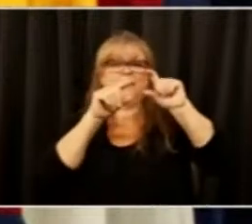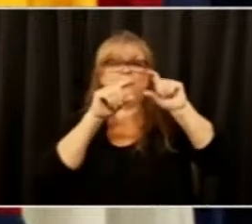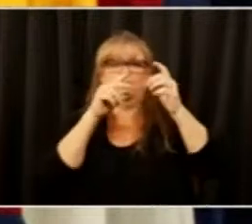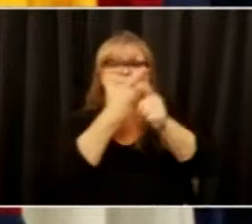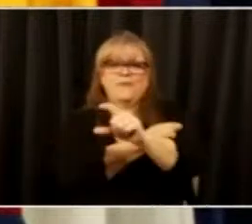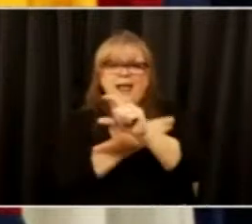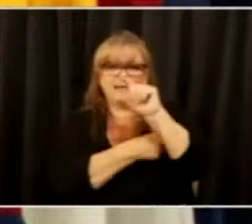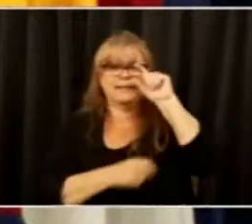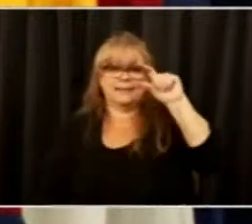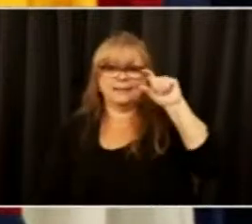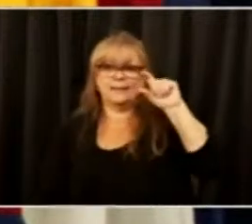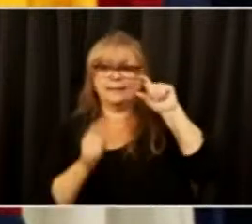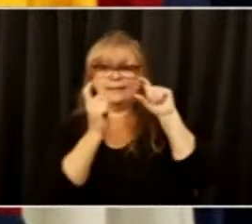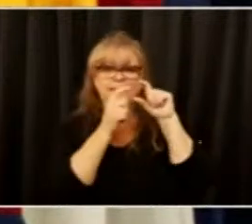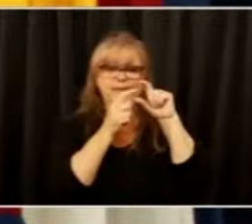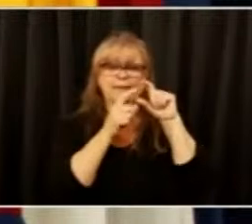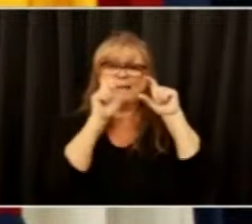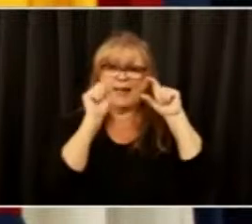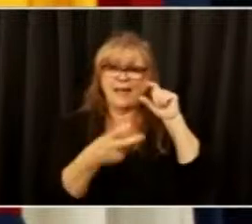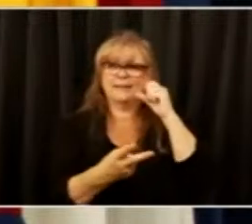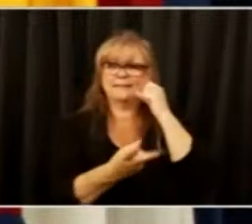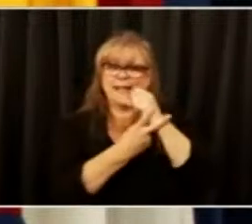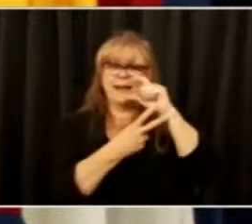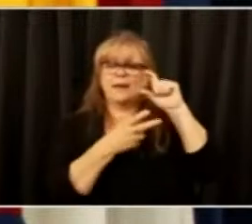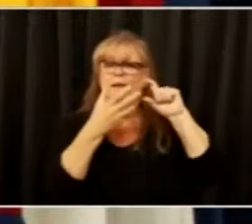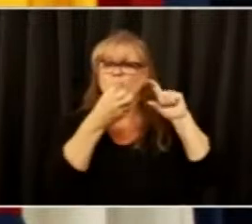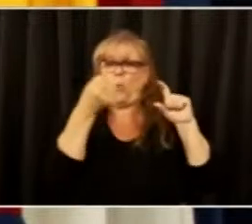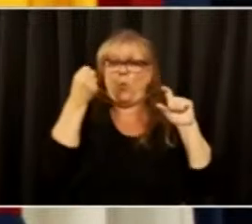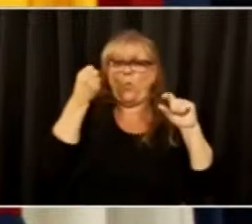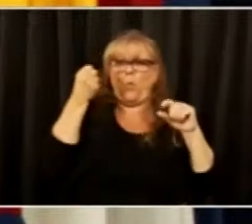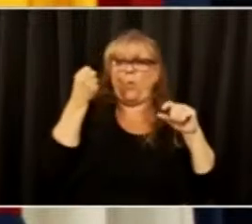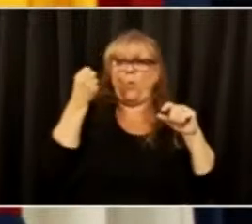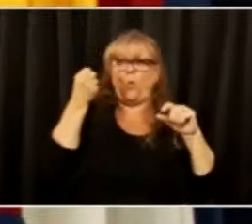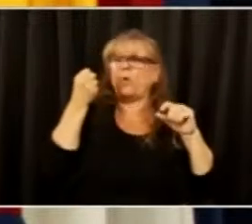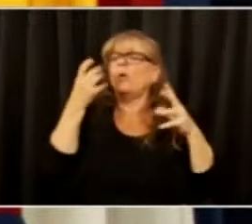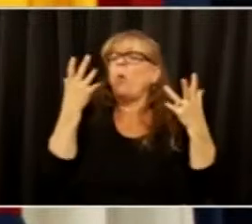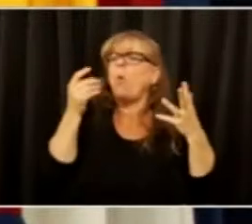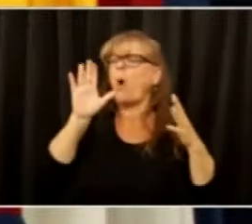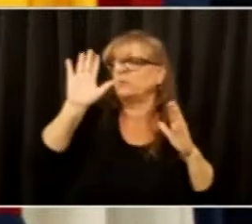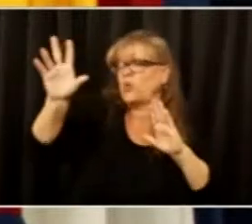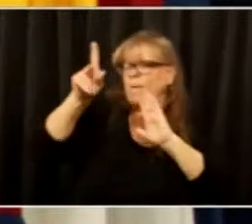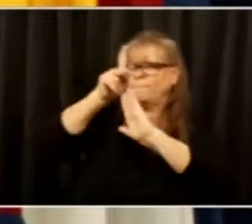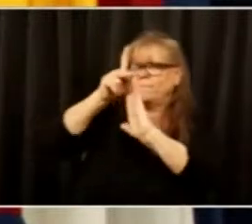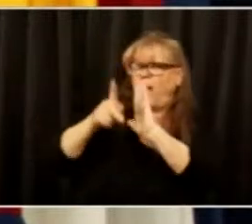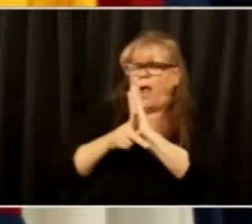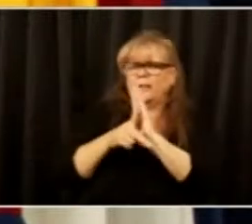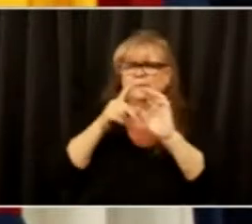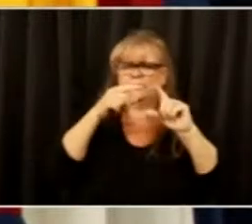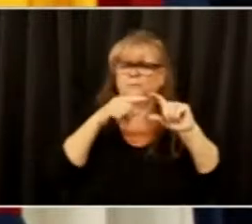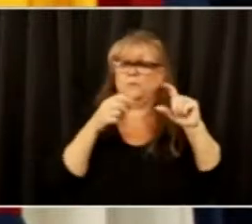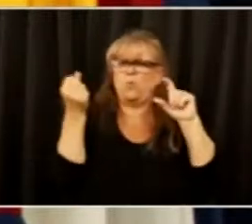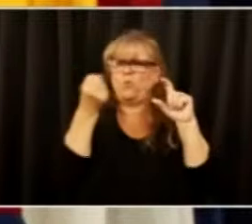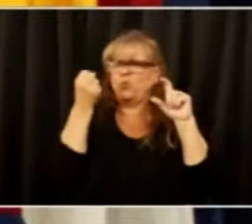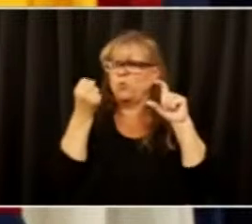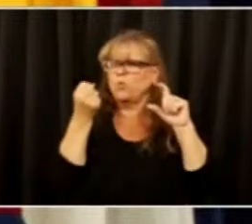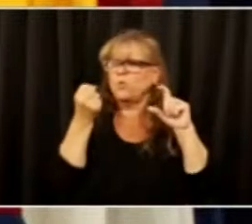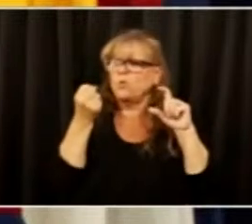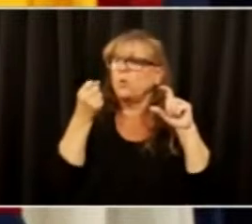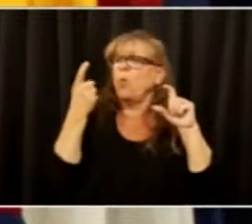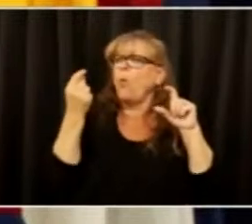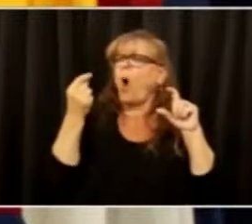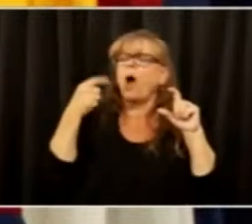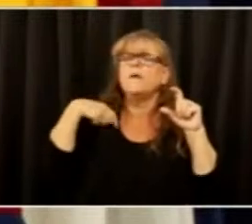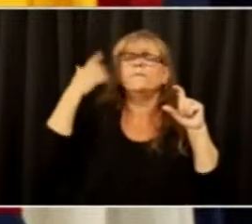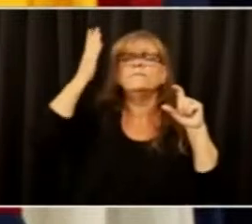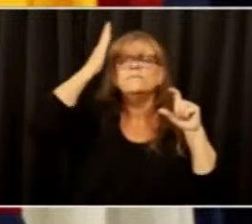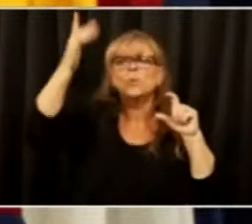probably for everybody. How concerned are you about the future of Colorado, future of the pandemic and COVID's presence here